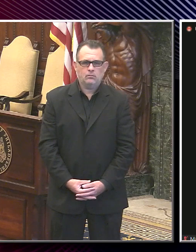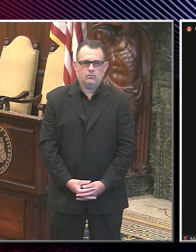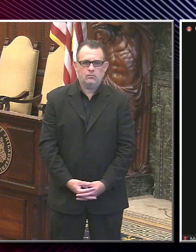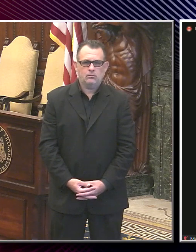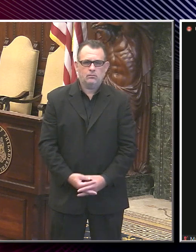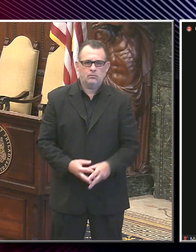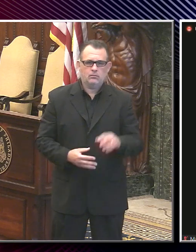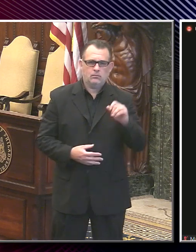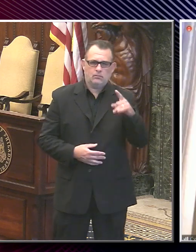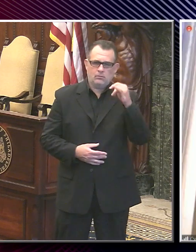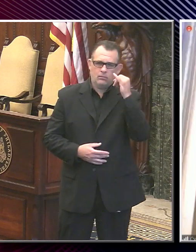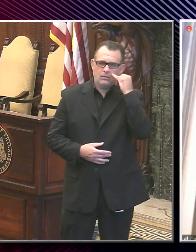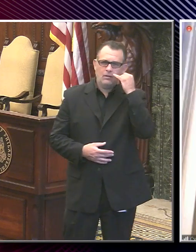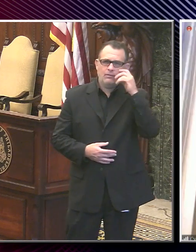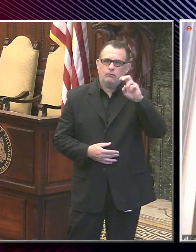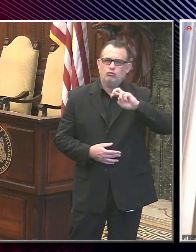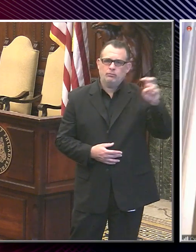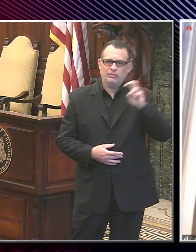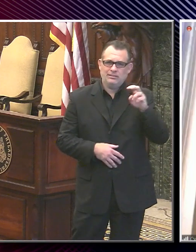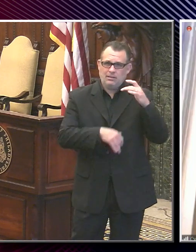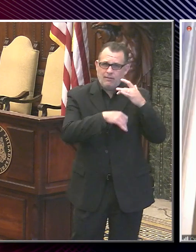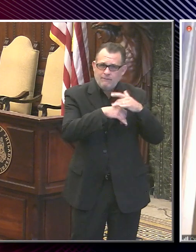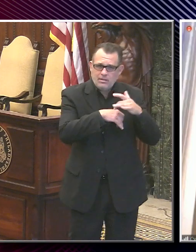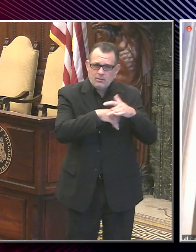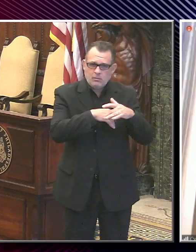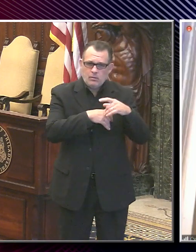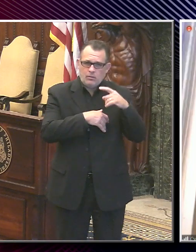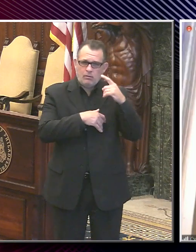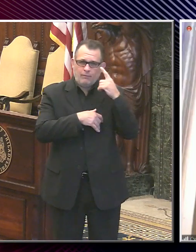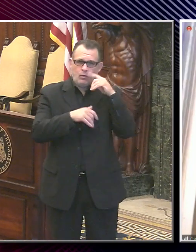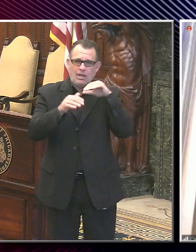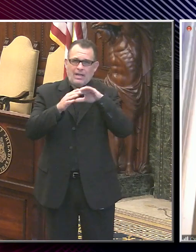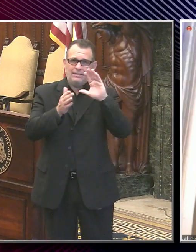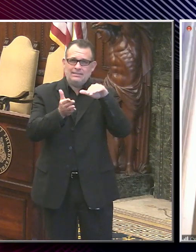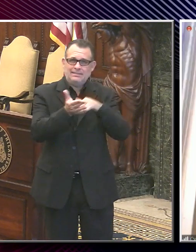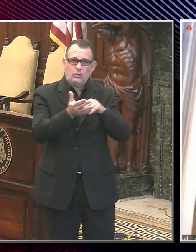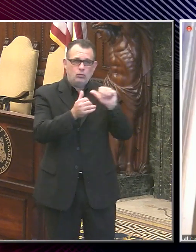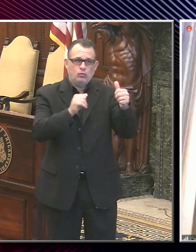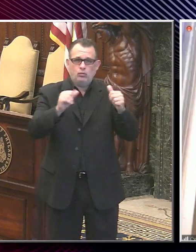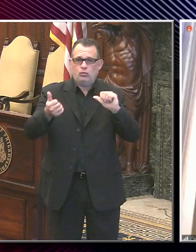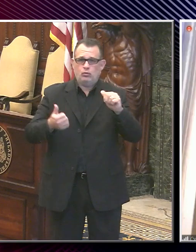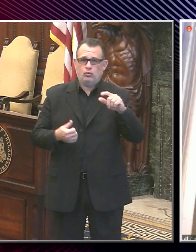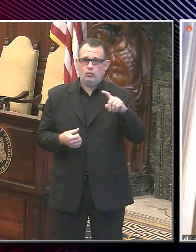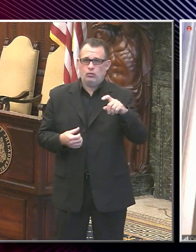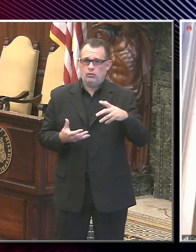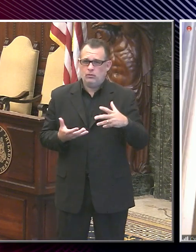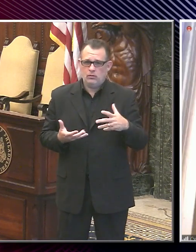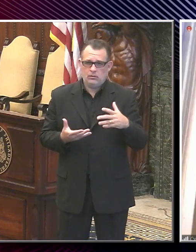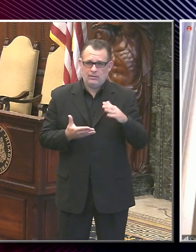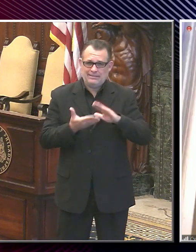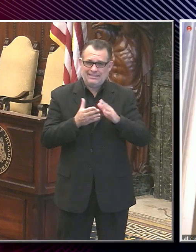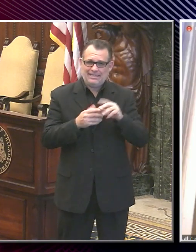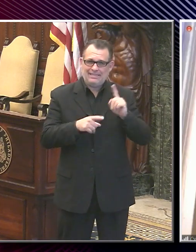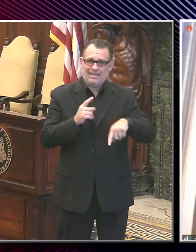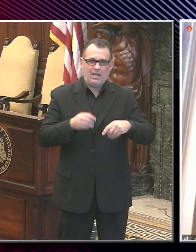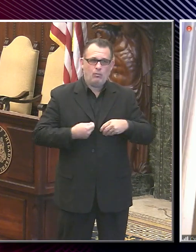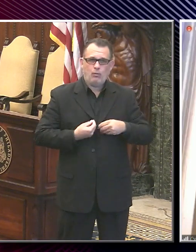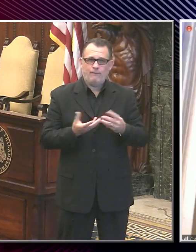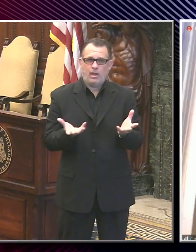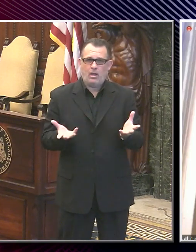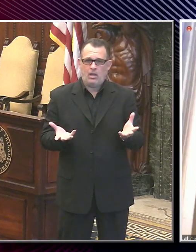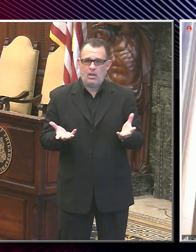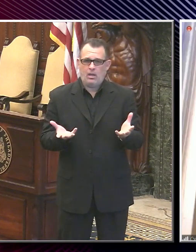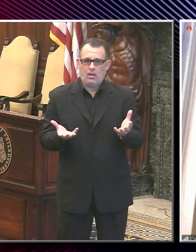going to be transportation available for the centers, and the city is not available to provide transportation, and our intent is to make sure